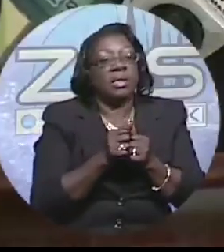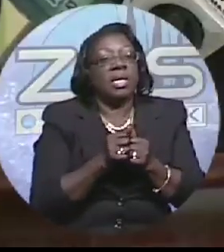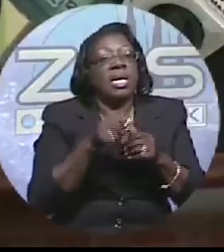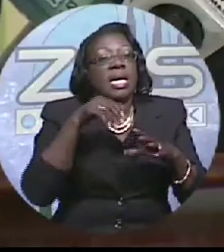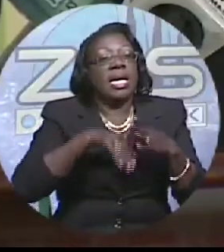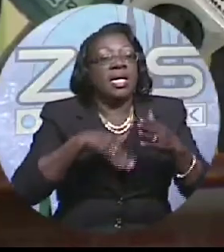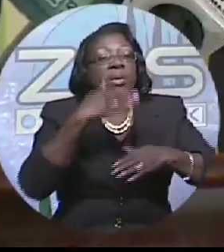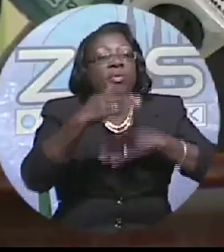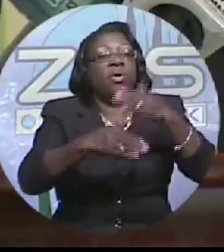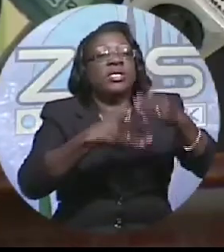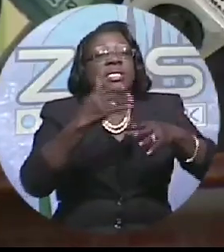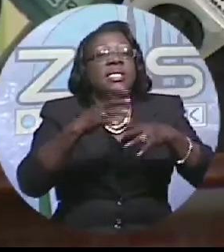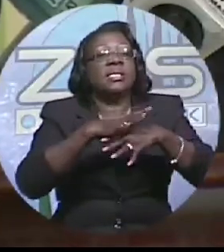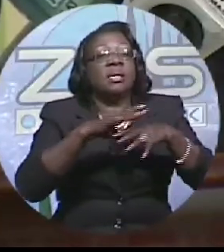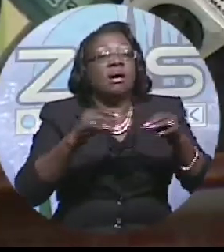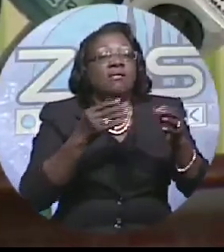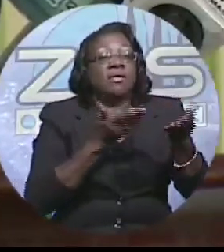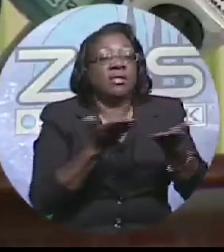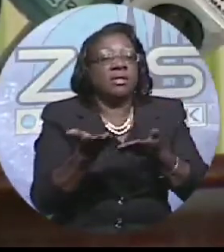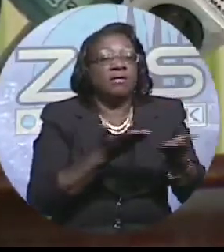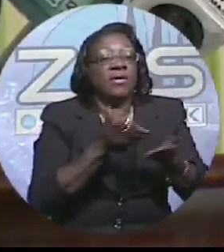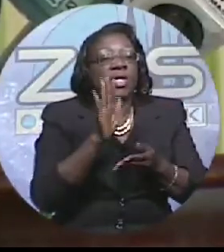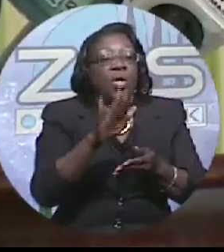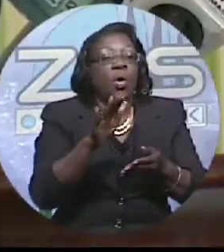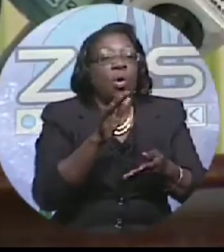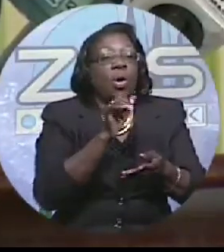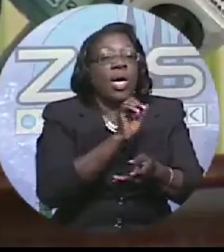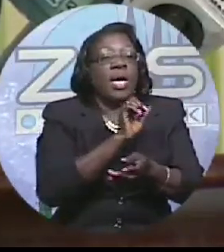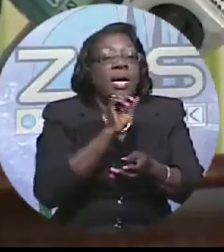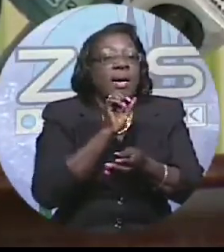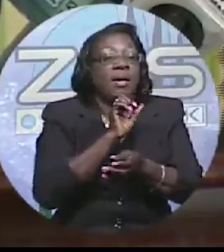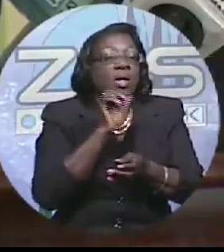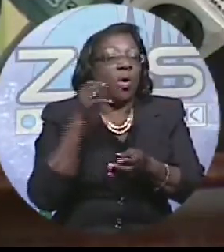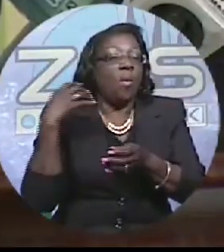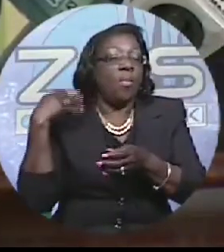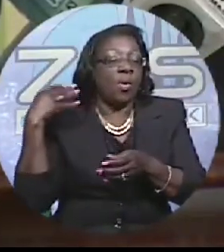the process of serving your employer loyally,